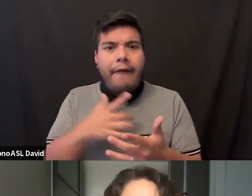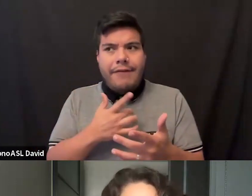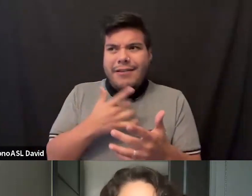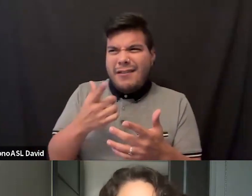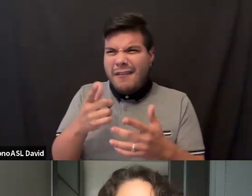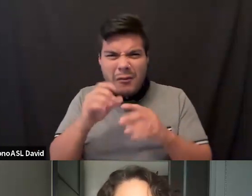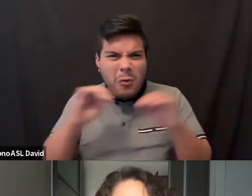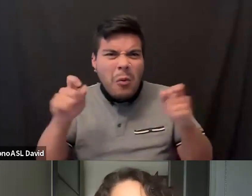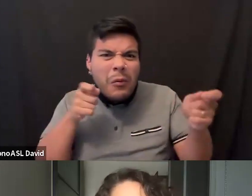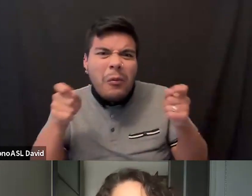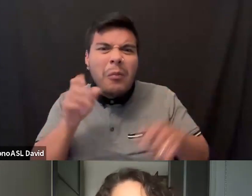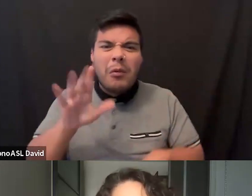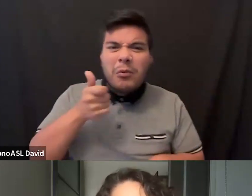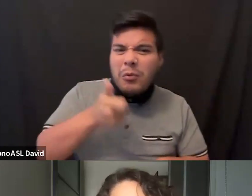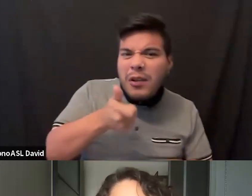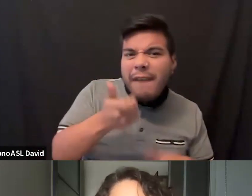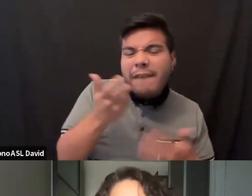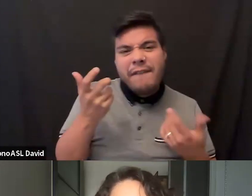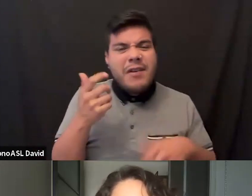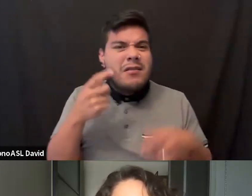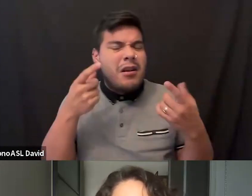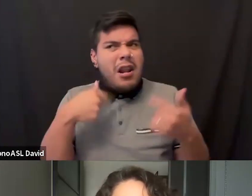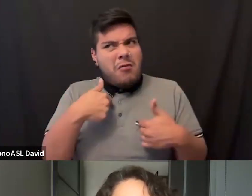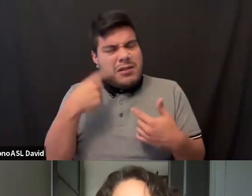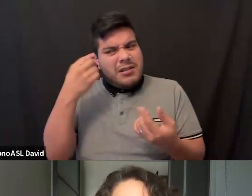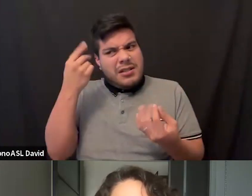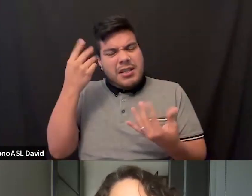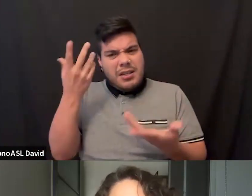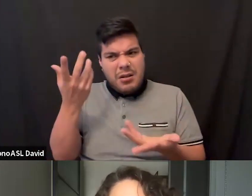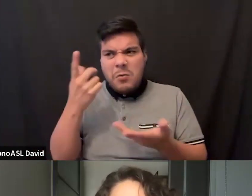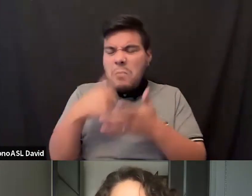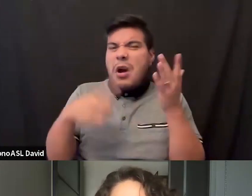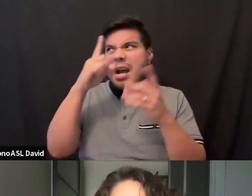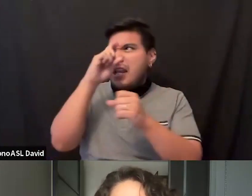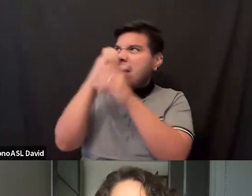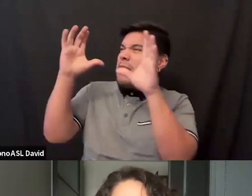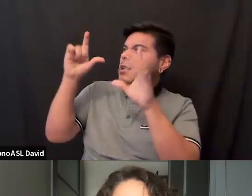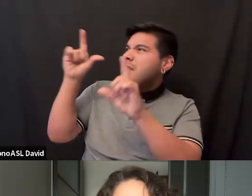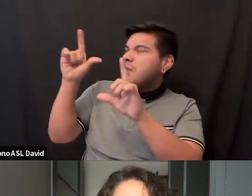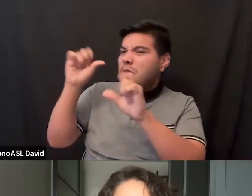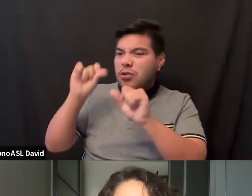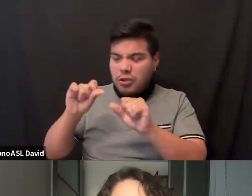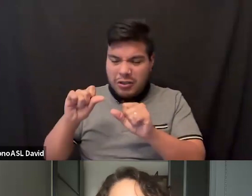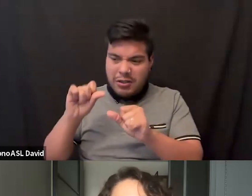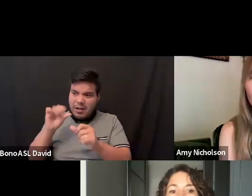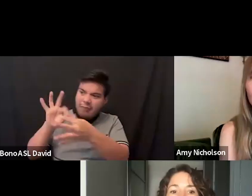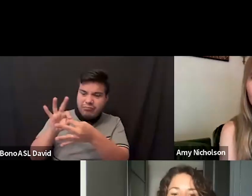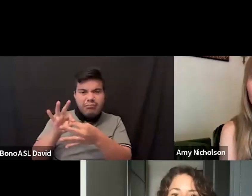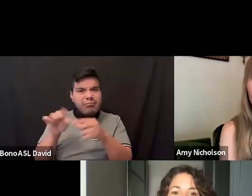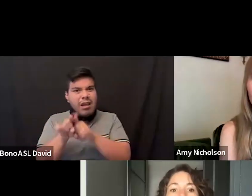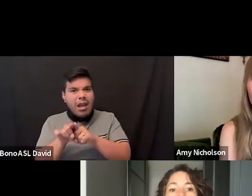control about yourself. And I was thinking about what kind of image could translate the feelings that were the very